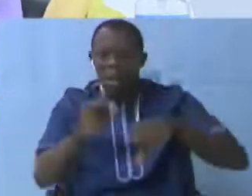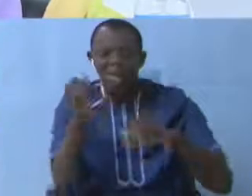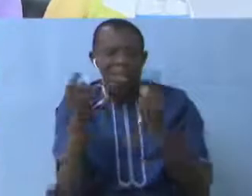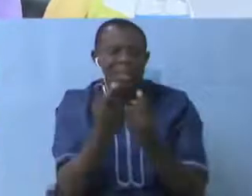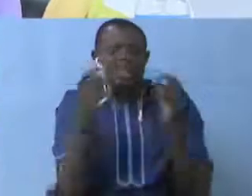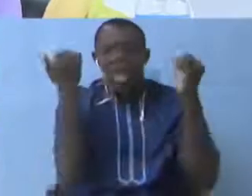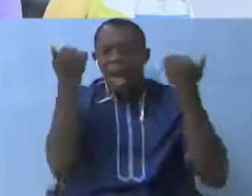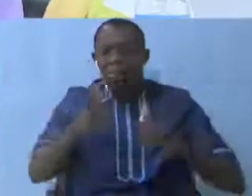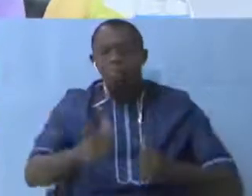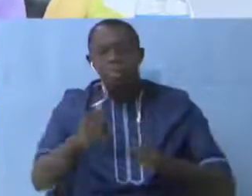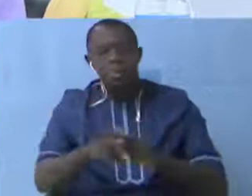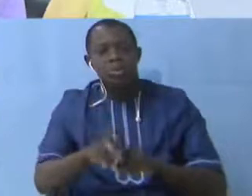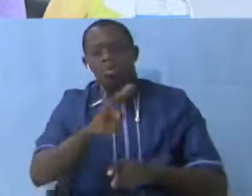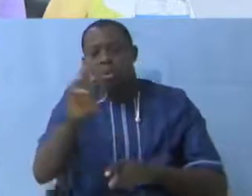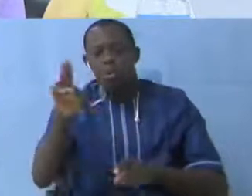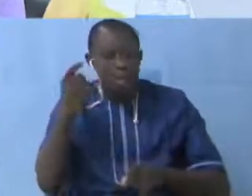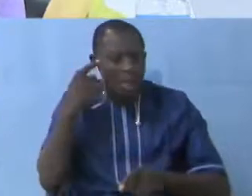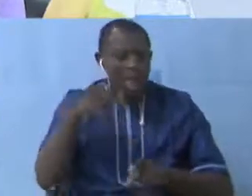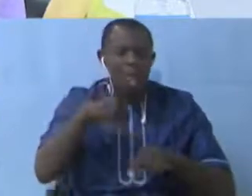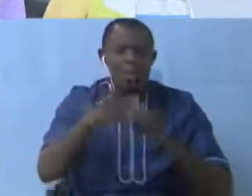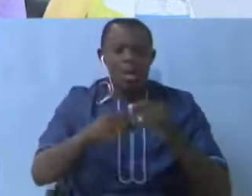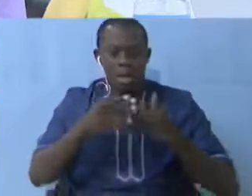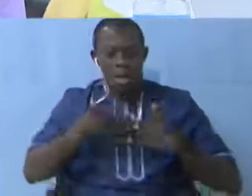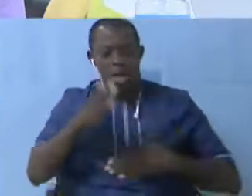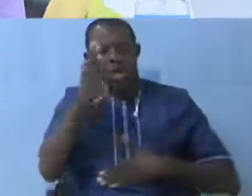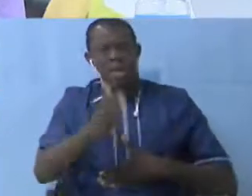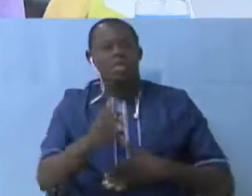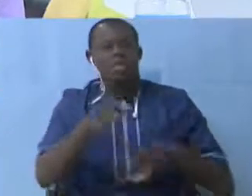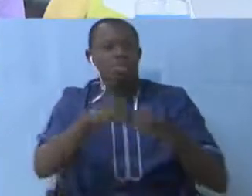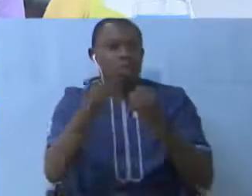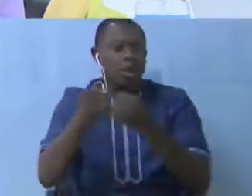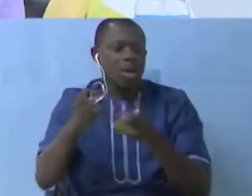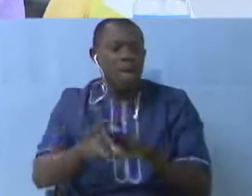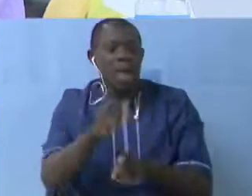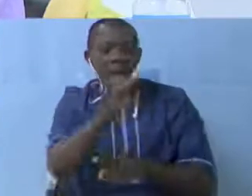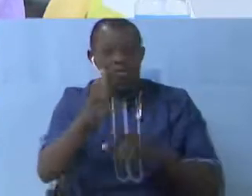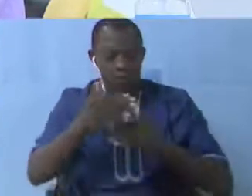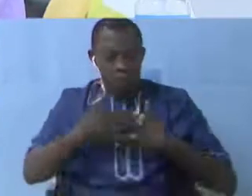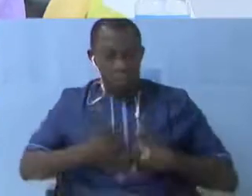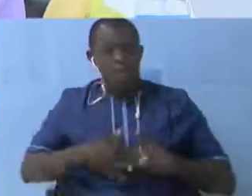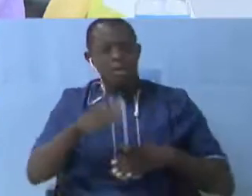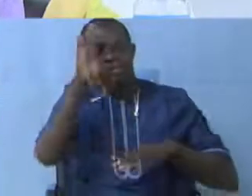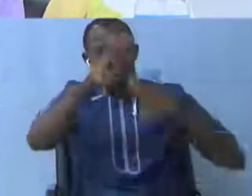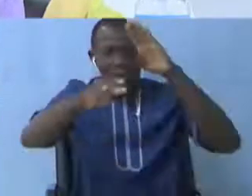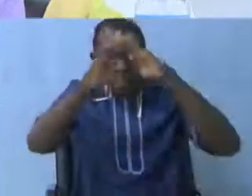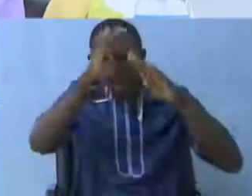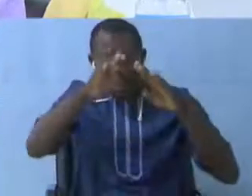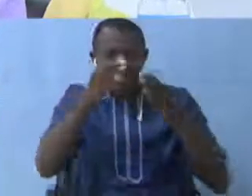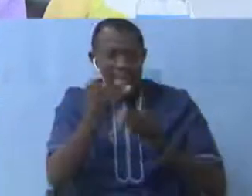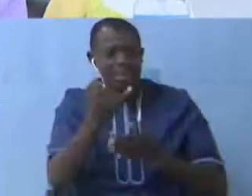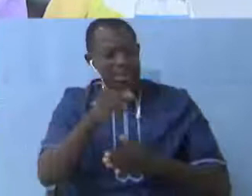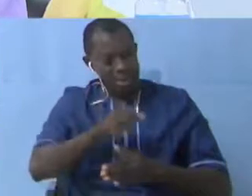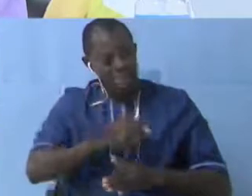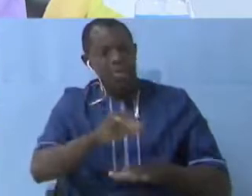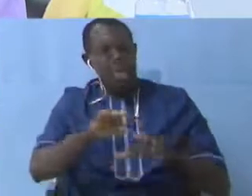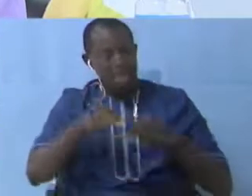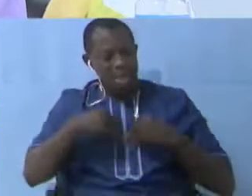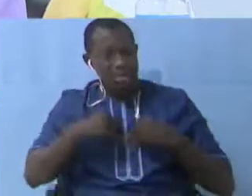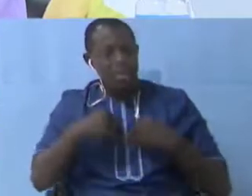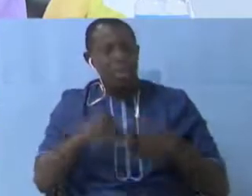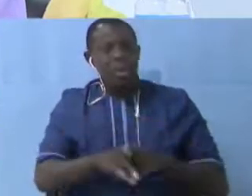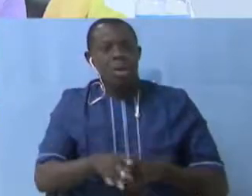was no longer, all those violations, because everybody praised him for accepting, and everybody said, okay, he has a right because the IEC gave 2 sets